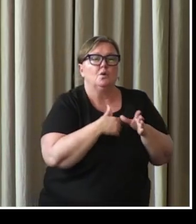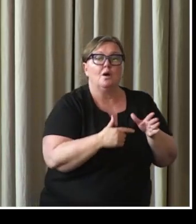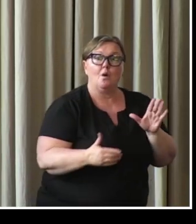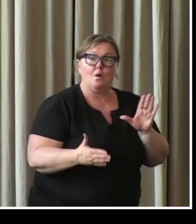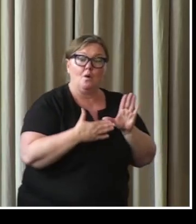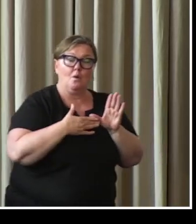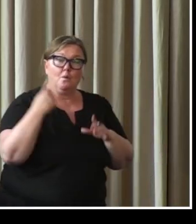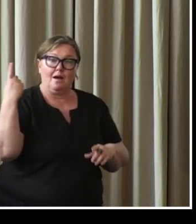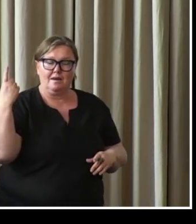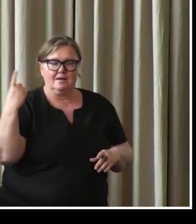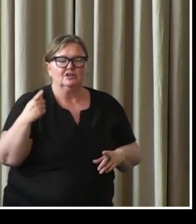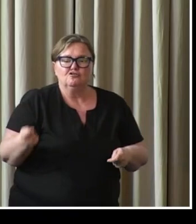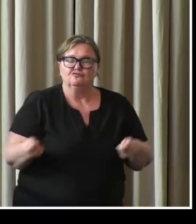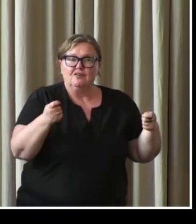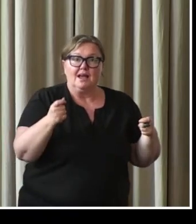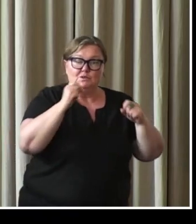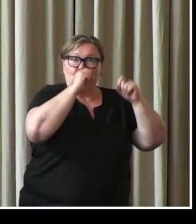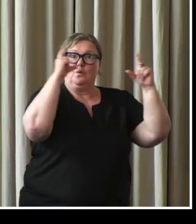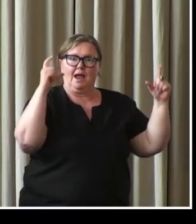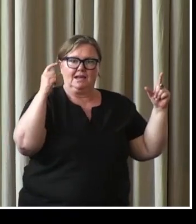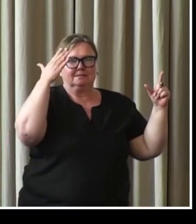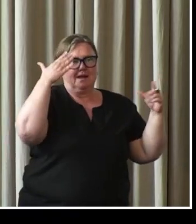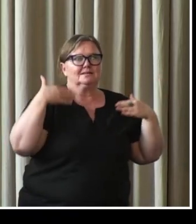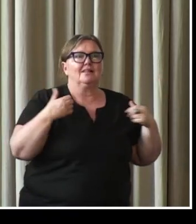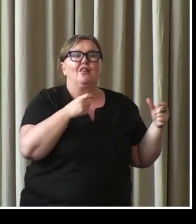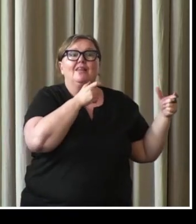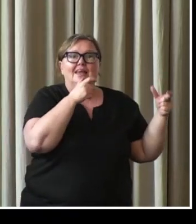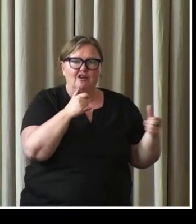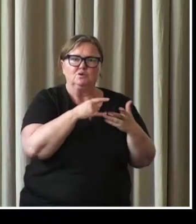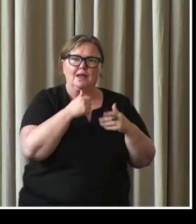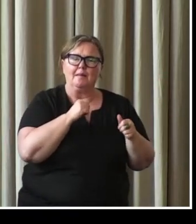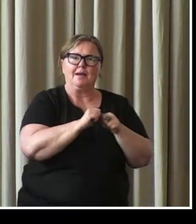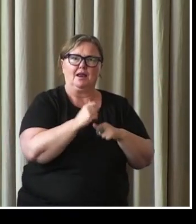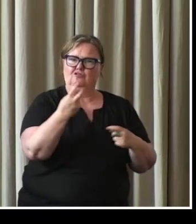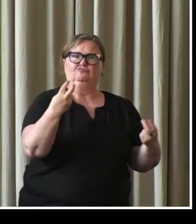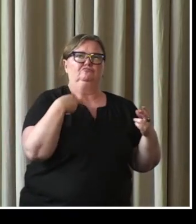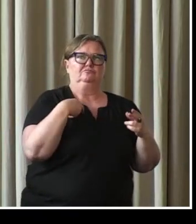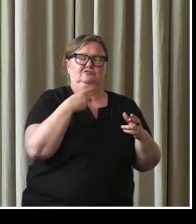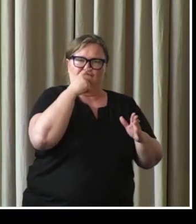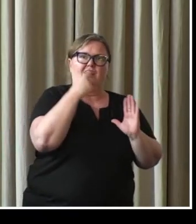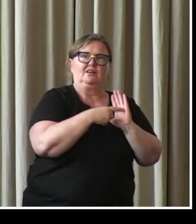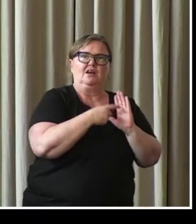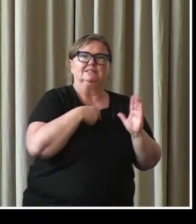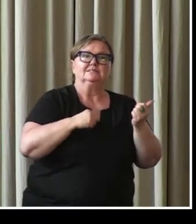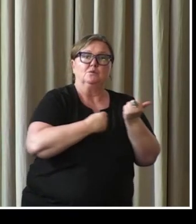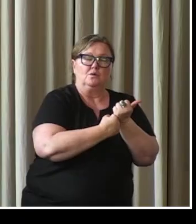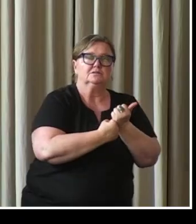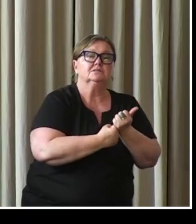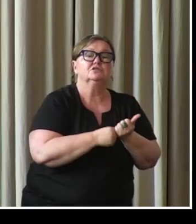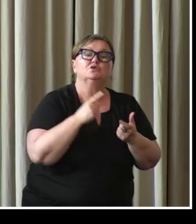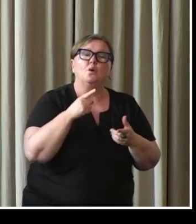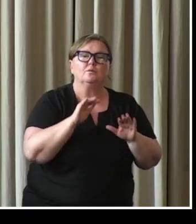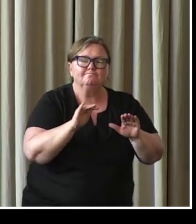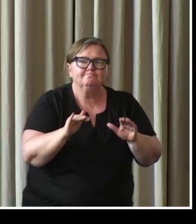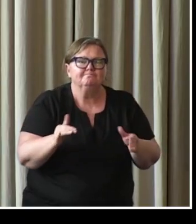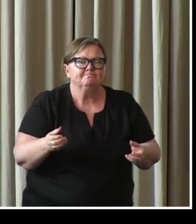1, raise awareness of mental health carers so that they can be better recognised and supported, is about raising awareness of the role and the